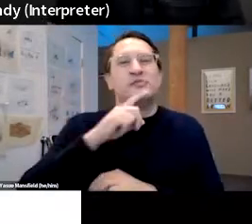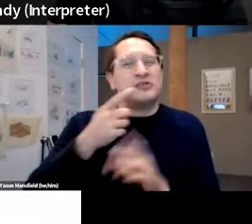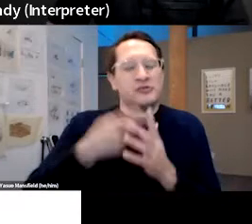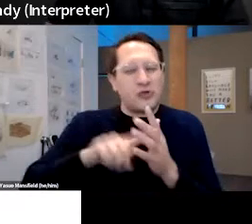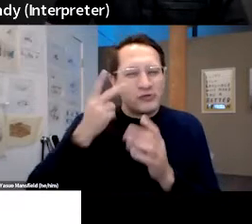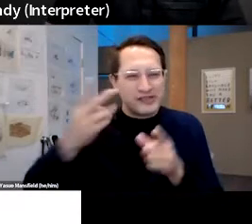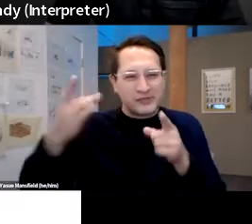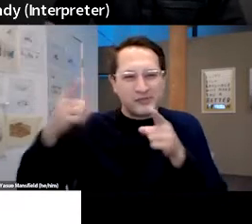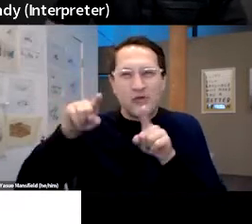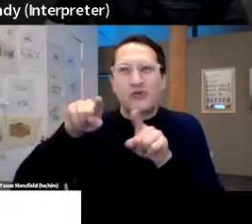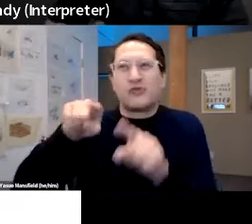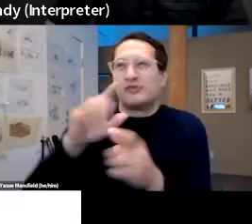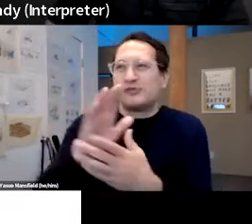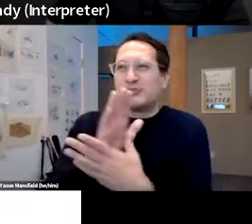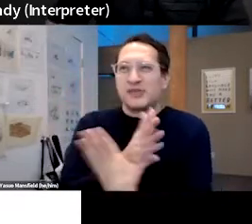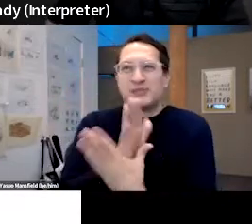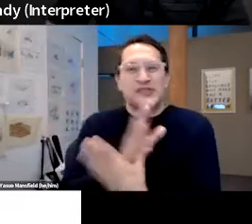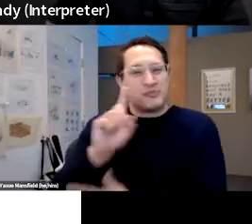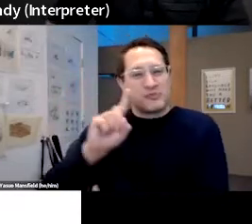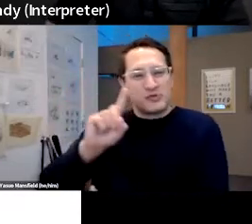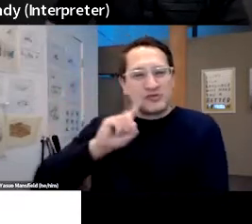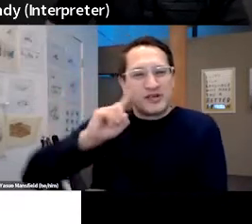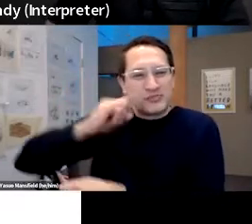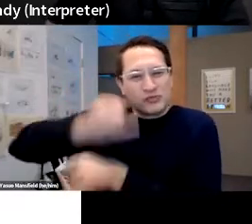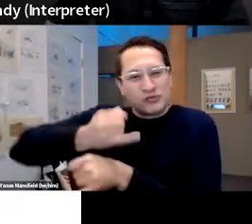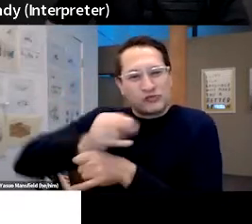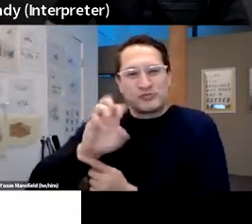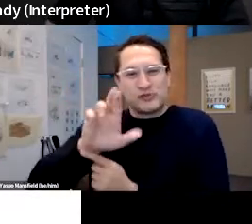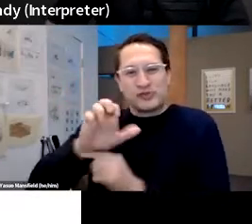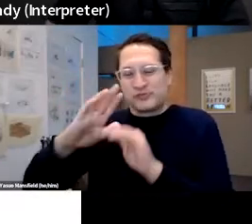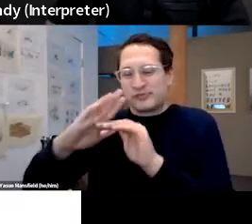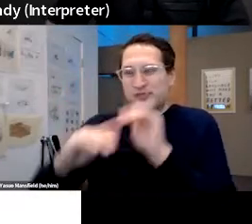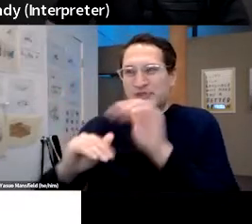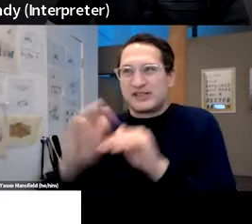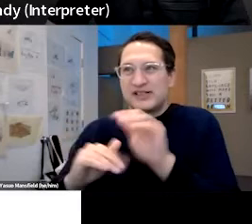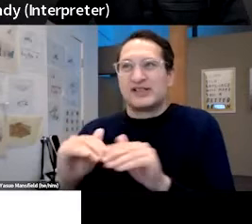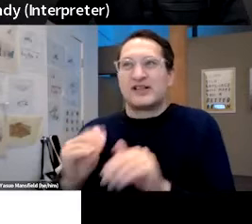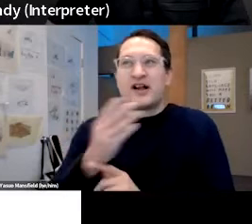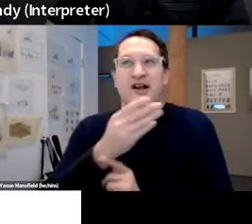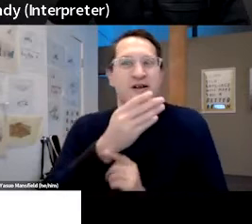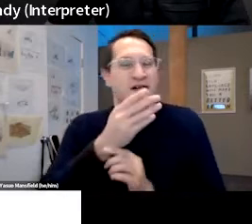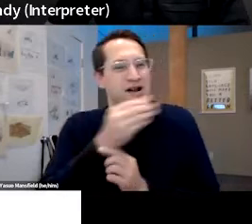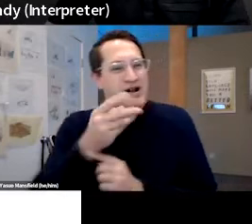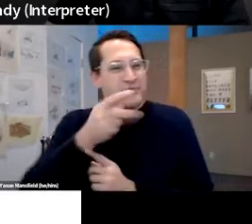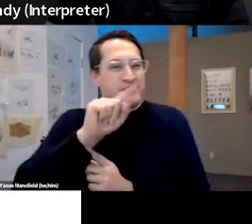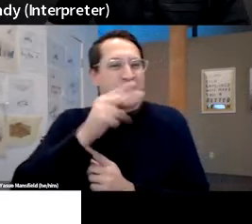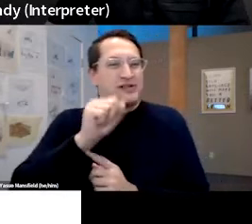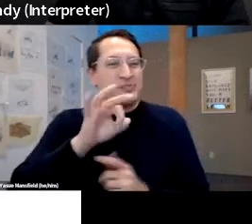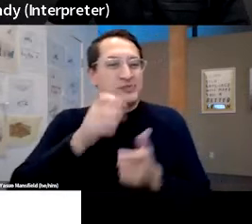I started to dig deeper. And I saw this parallel between where deaf schools were actually